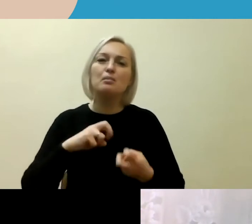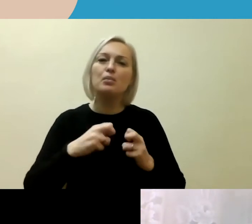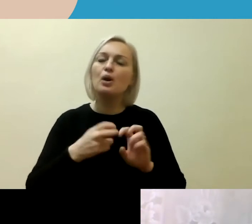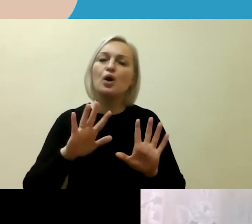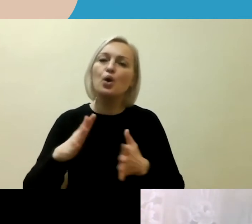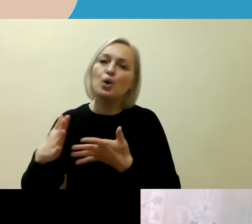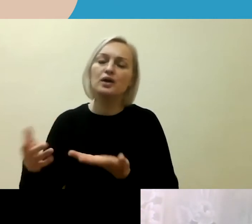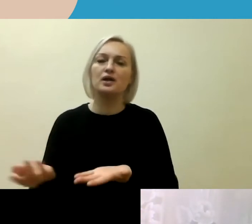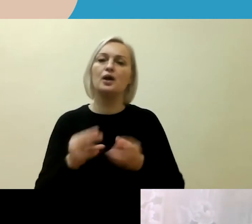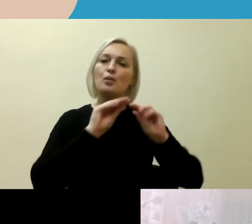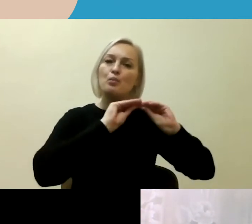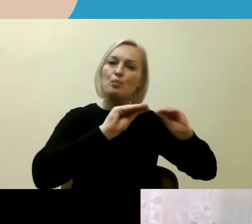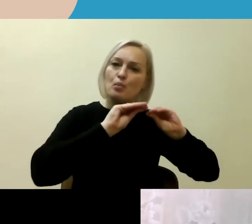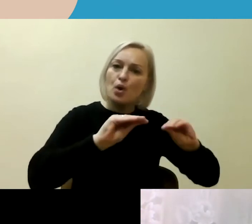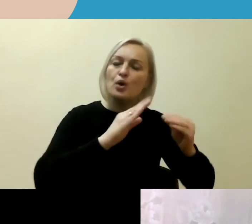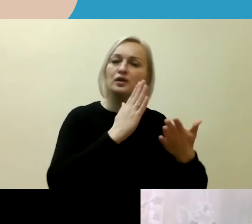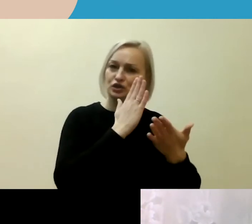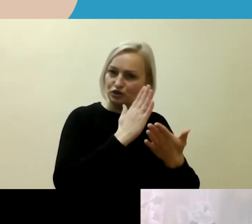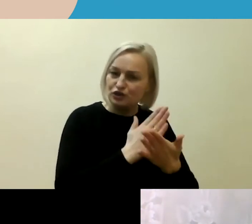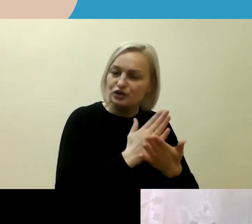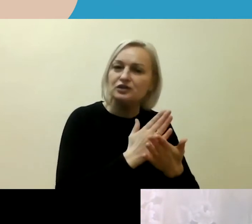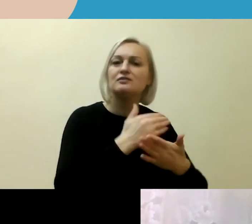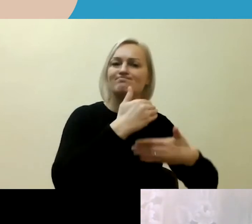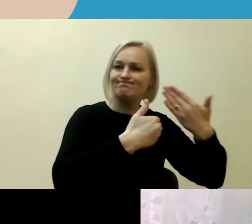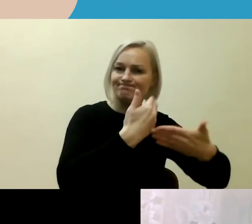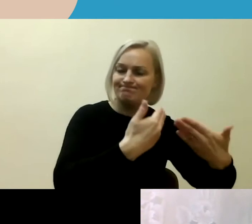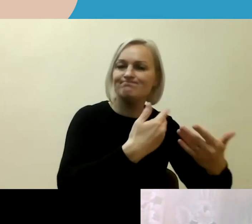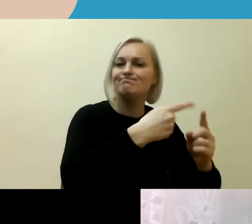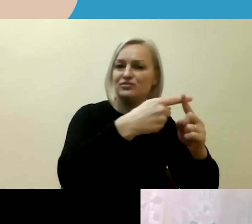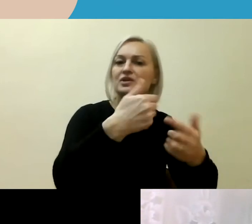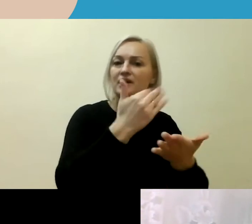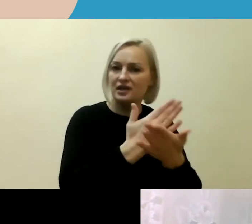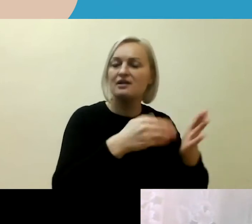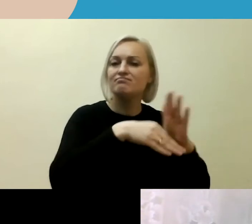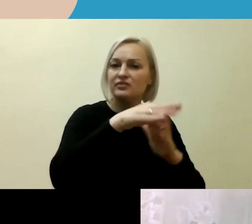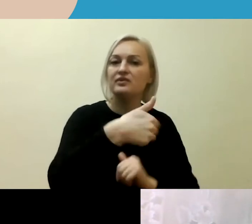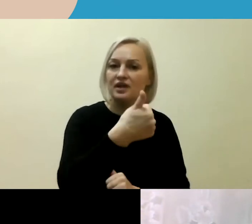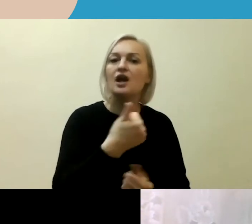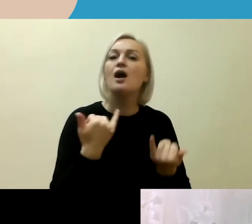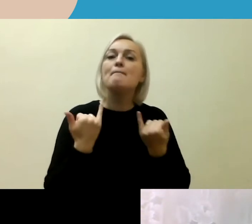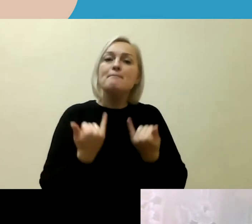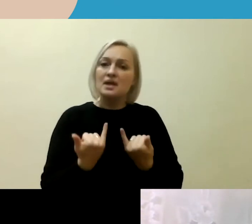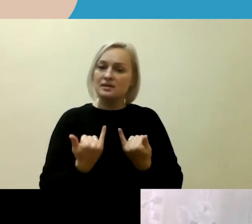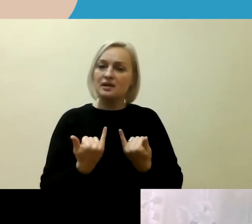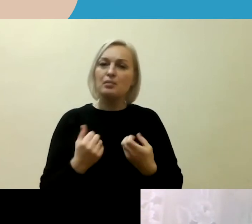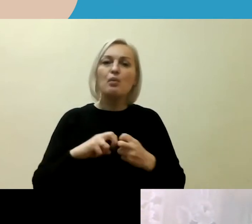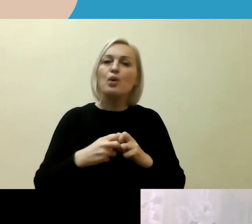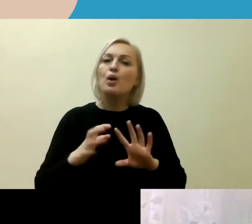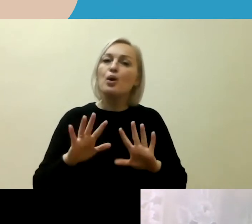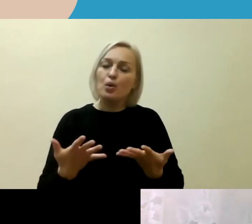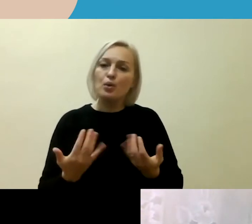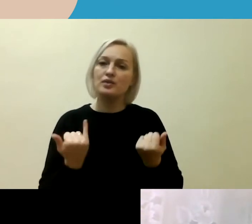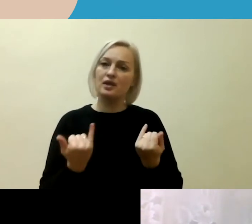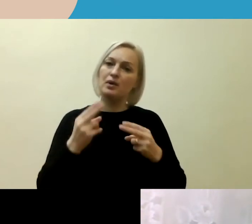And what are the main problems that you would like to mention? What are the problems that have to